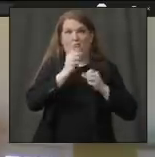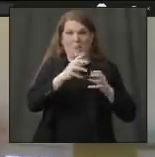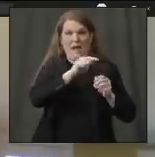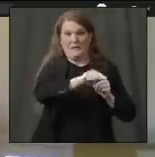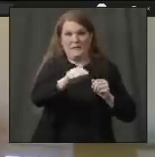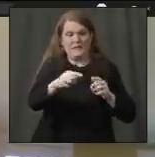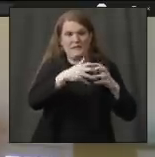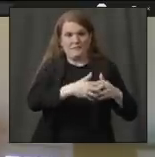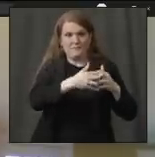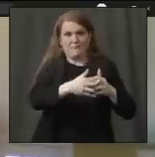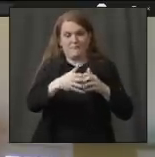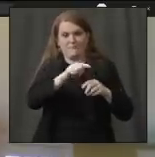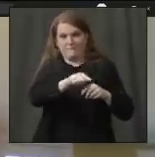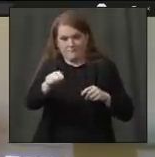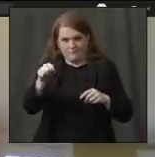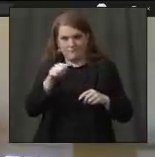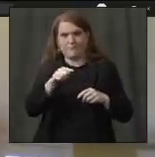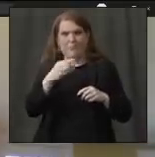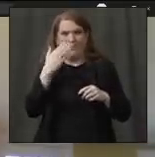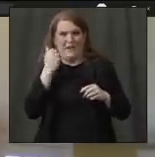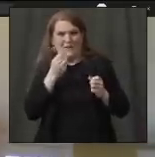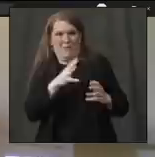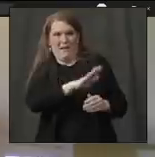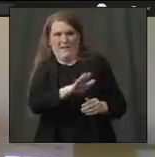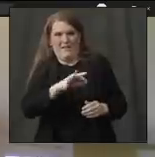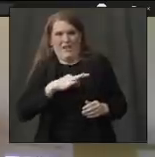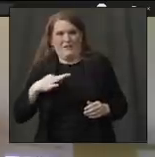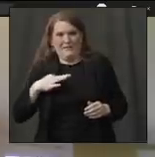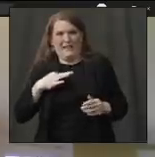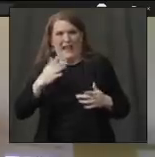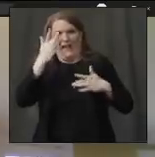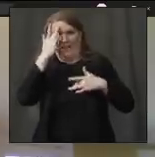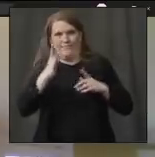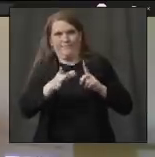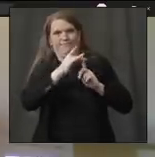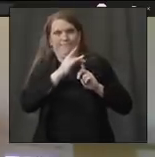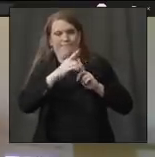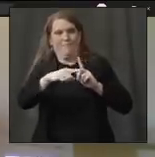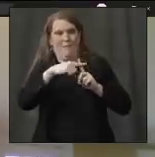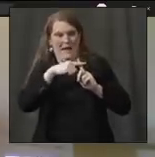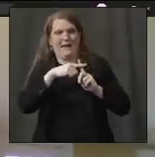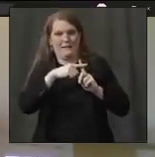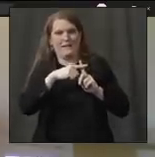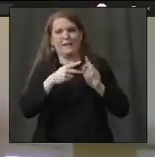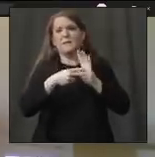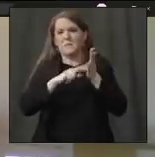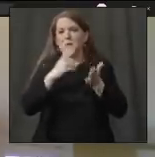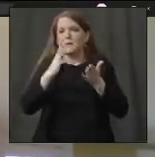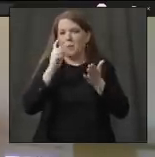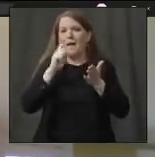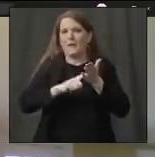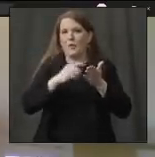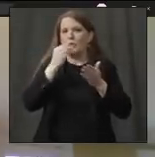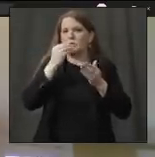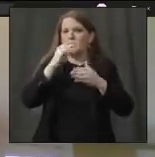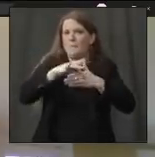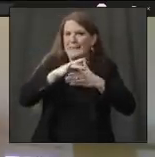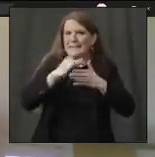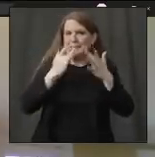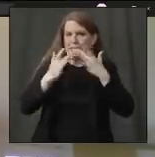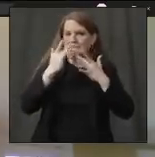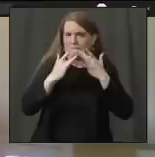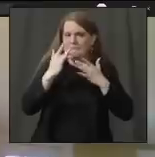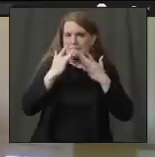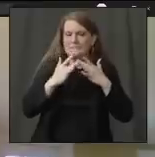as COVID-related illnesses pop up, I think you'll see it in the meat sectors. But USDA is